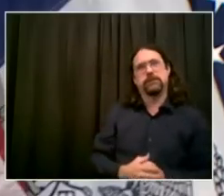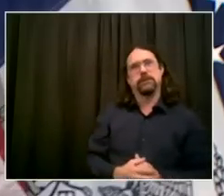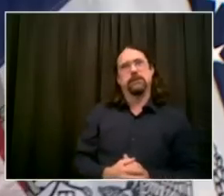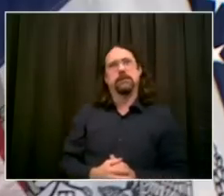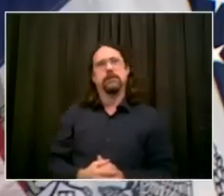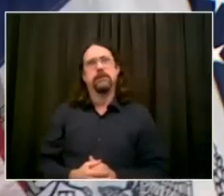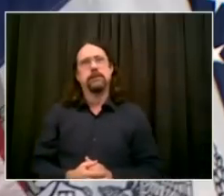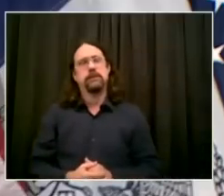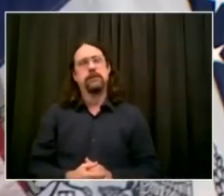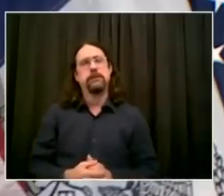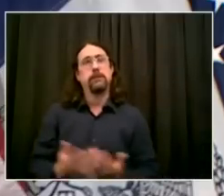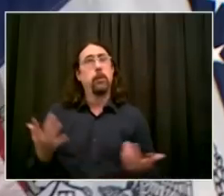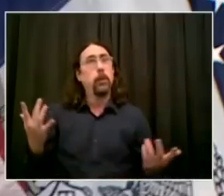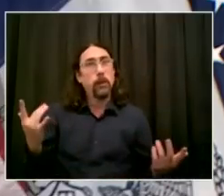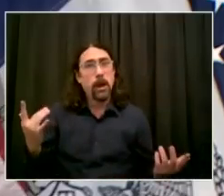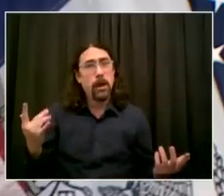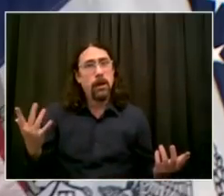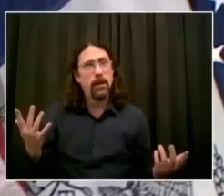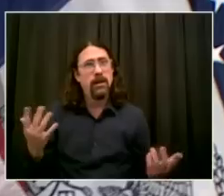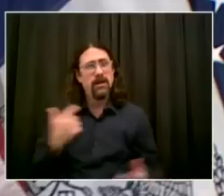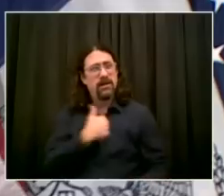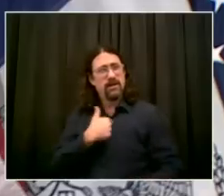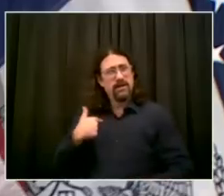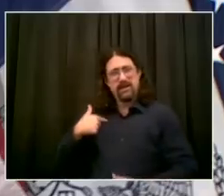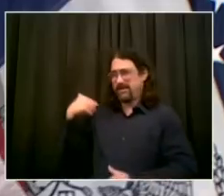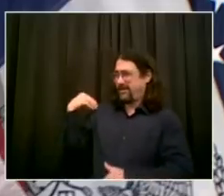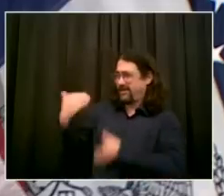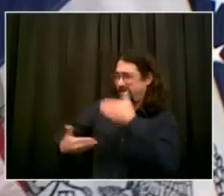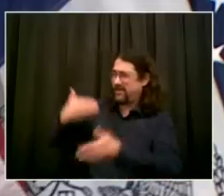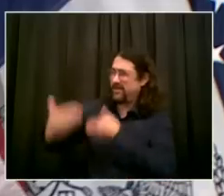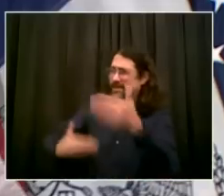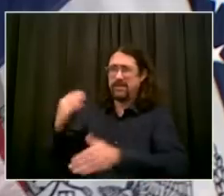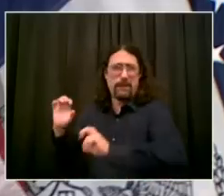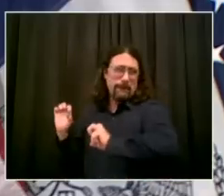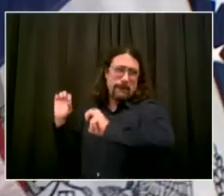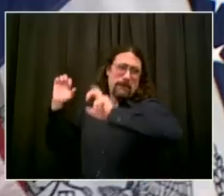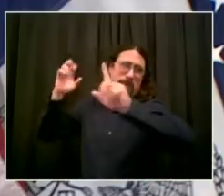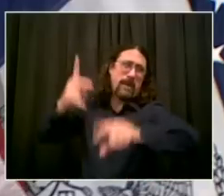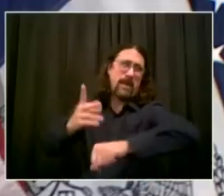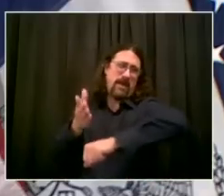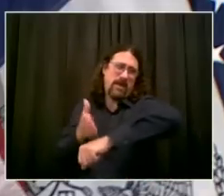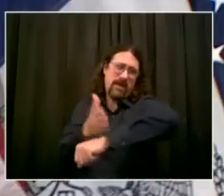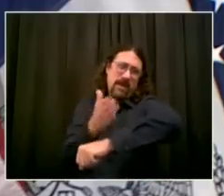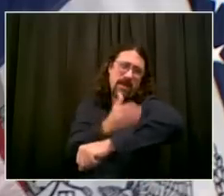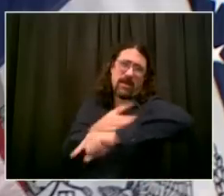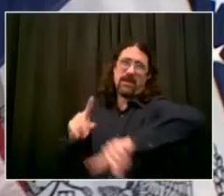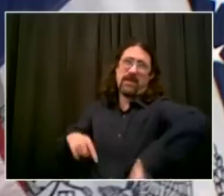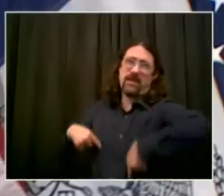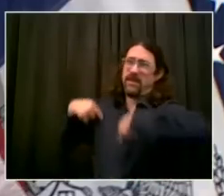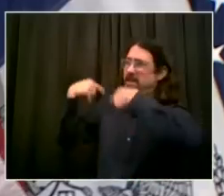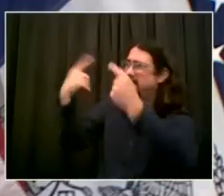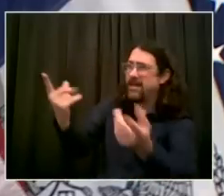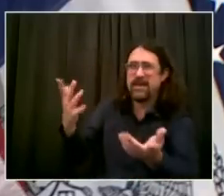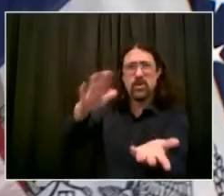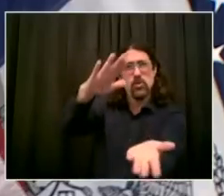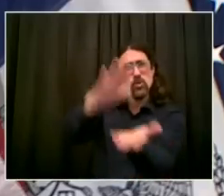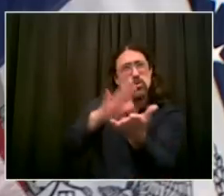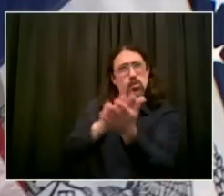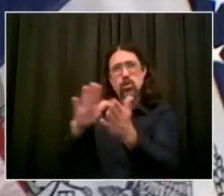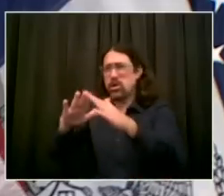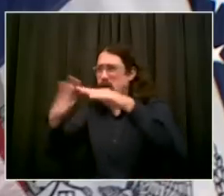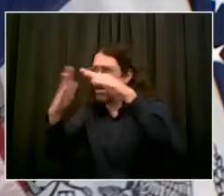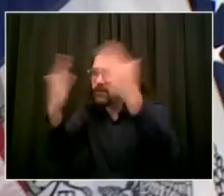City. And the way to do that is to focus on the areas having a challenge, work with them, support them, work together, and overcome